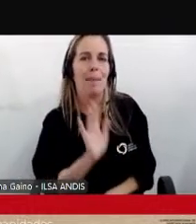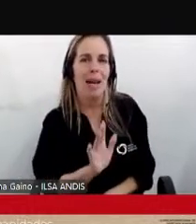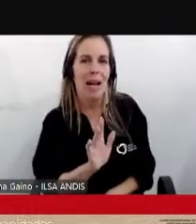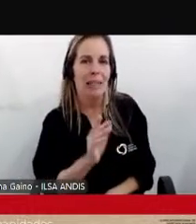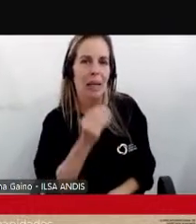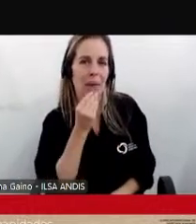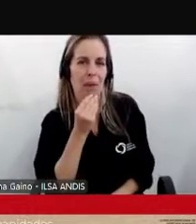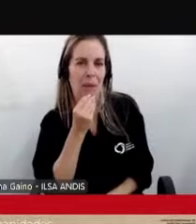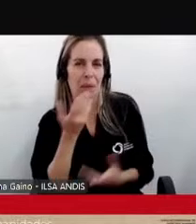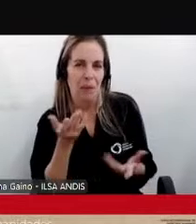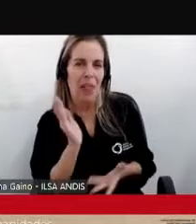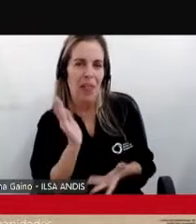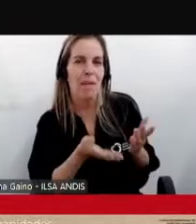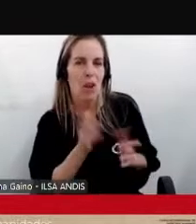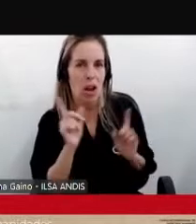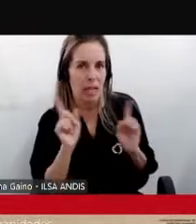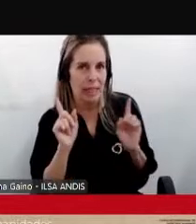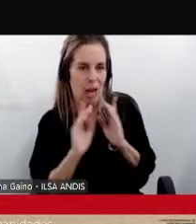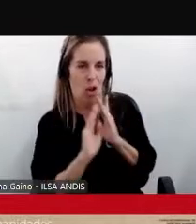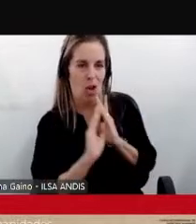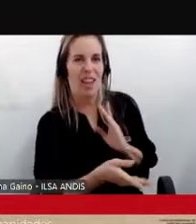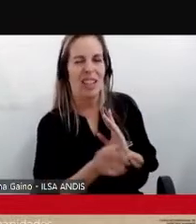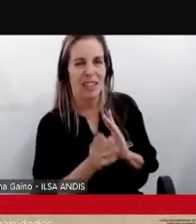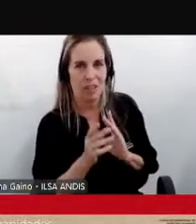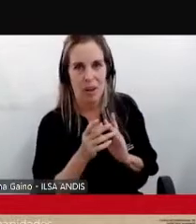see situations in which